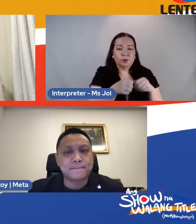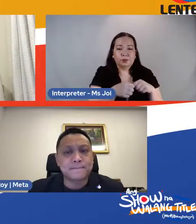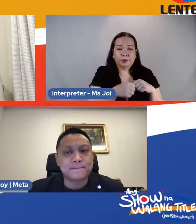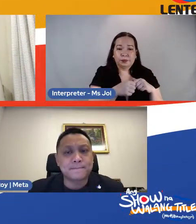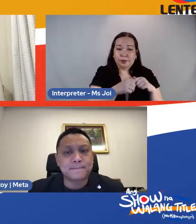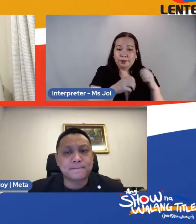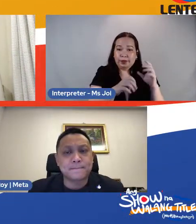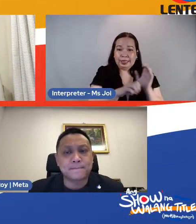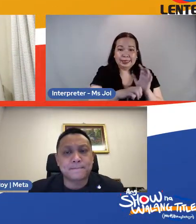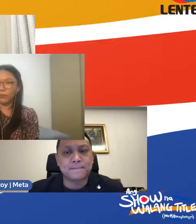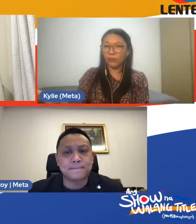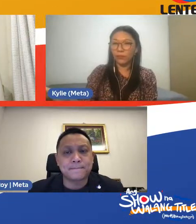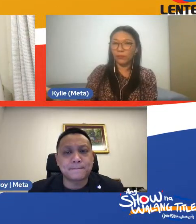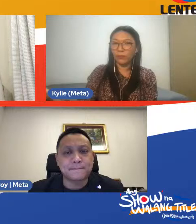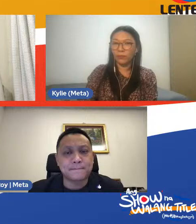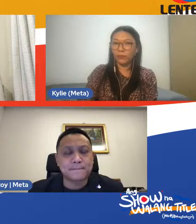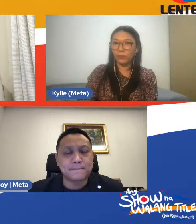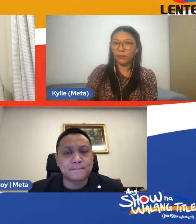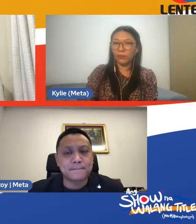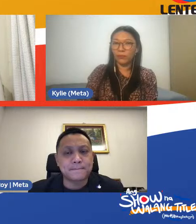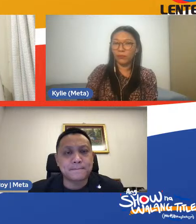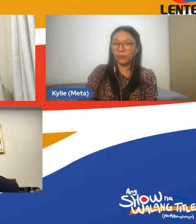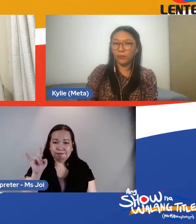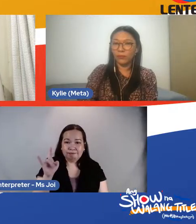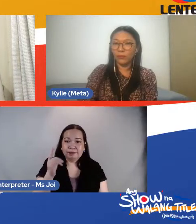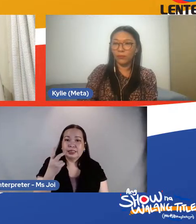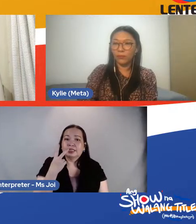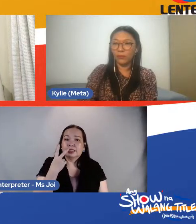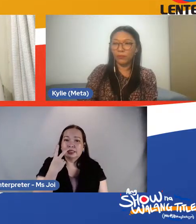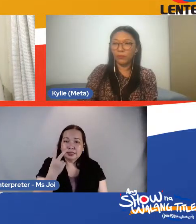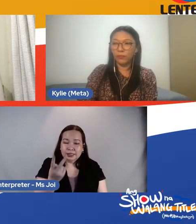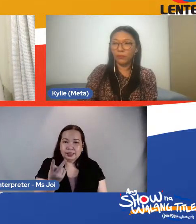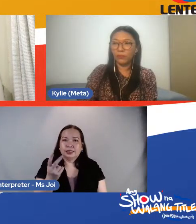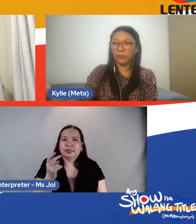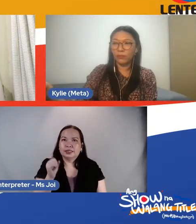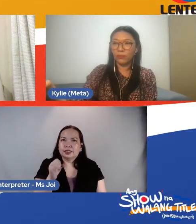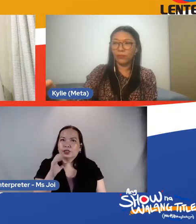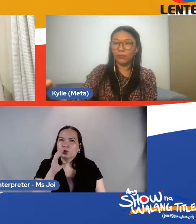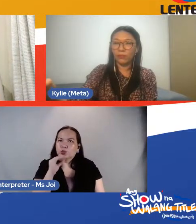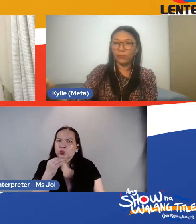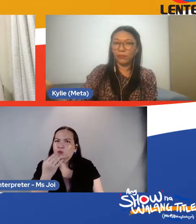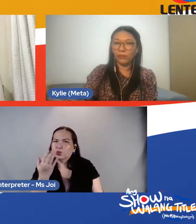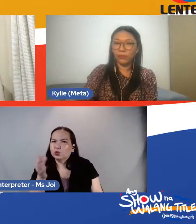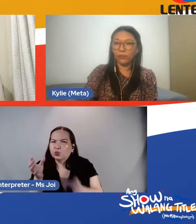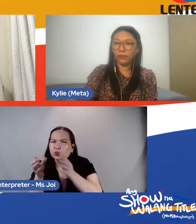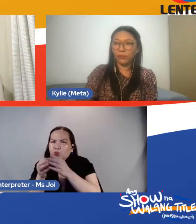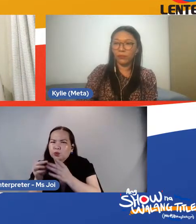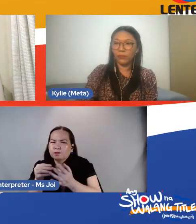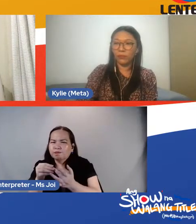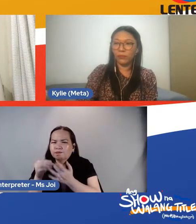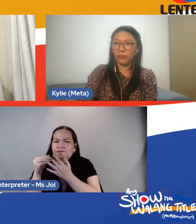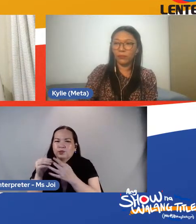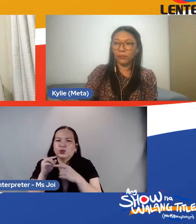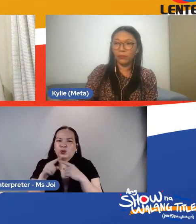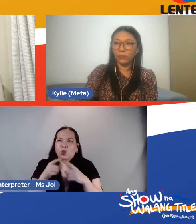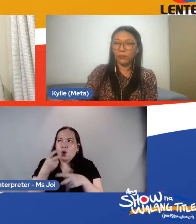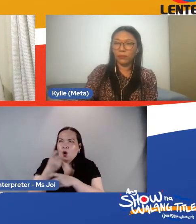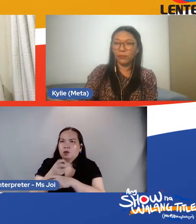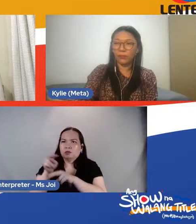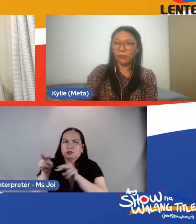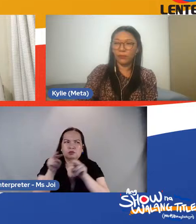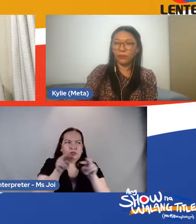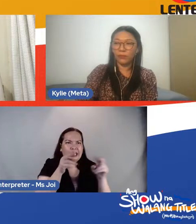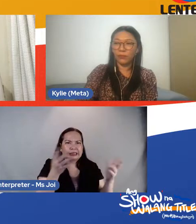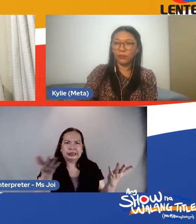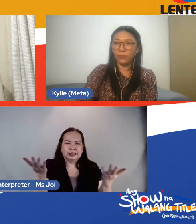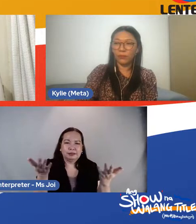some ads can only be seen by targeted social media users. So that makes it a big challenge for monitors.